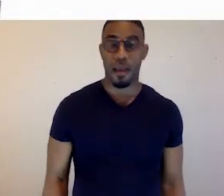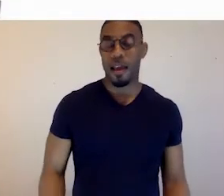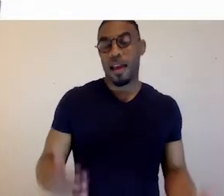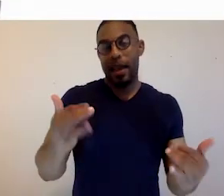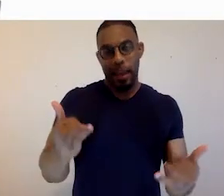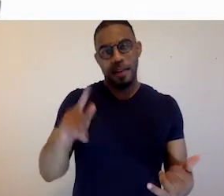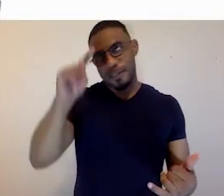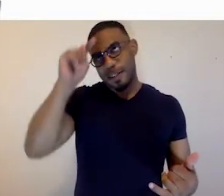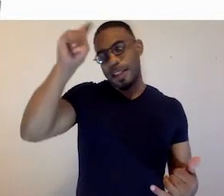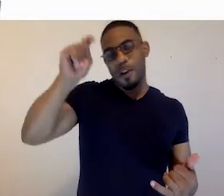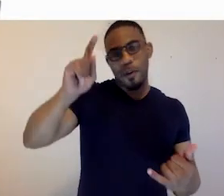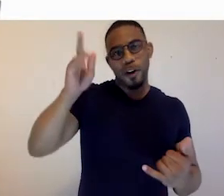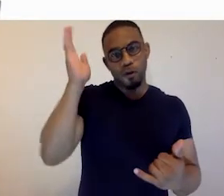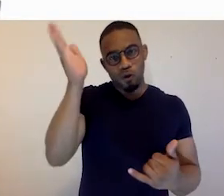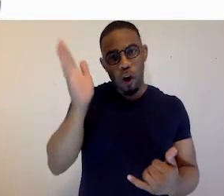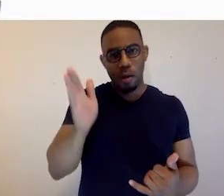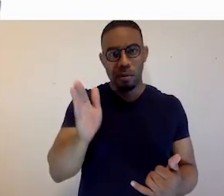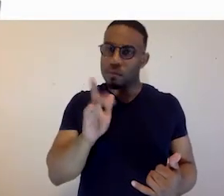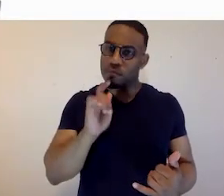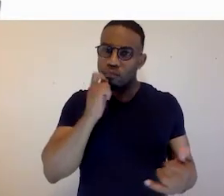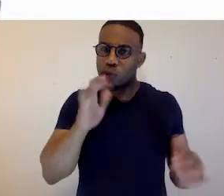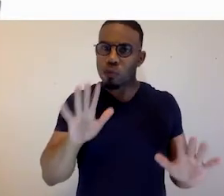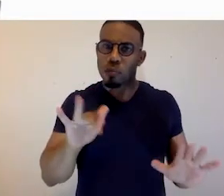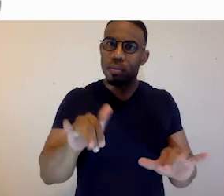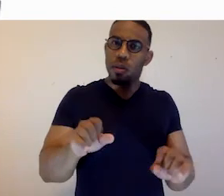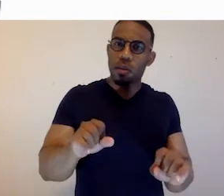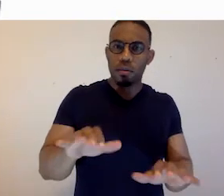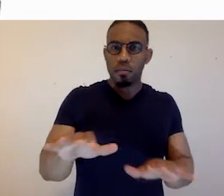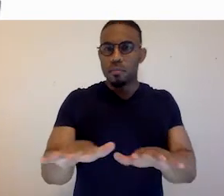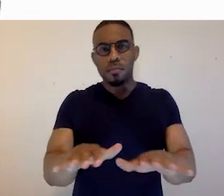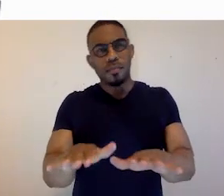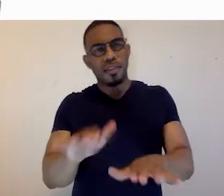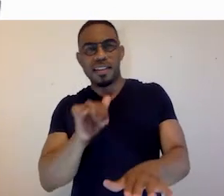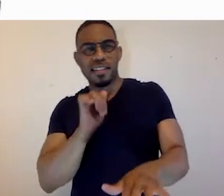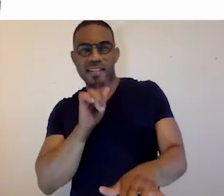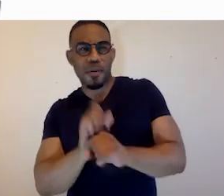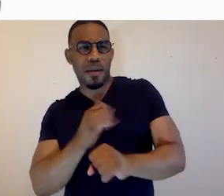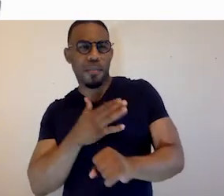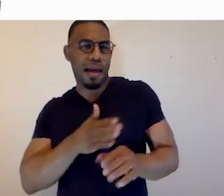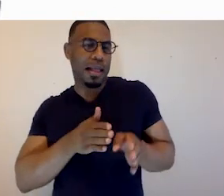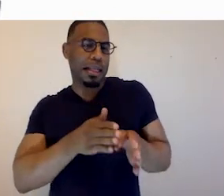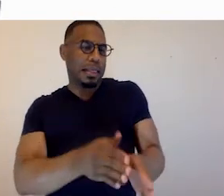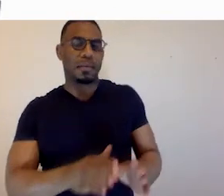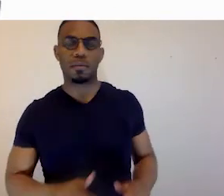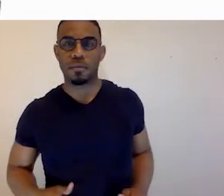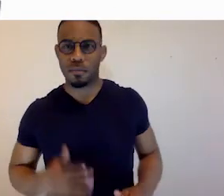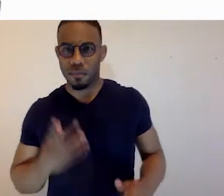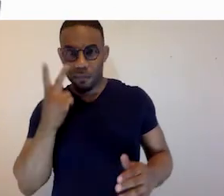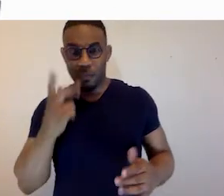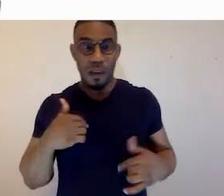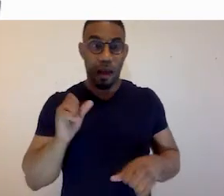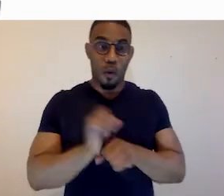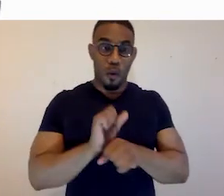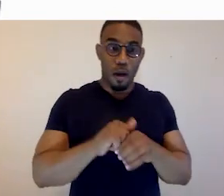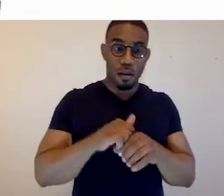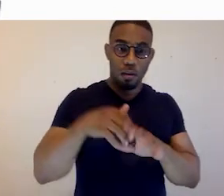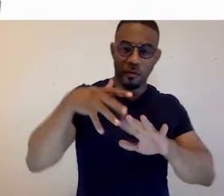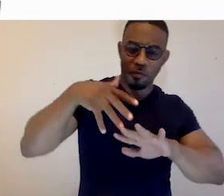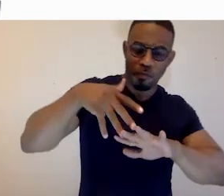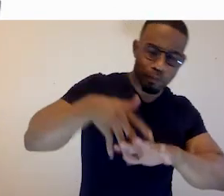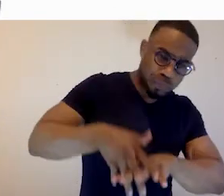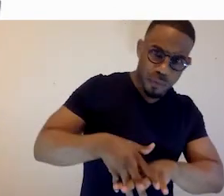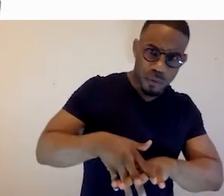Now, theoretical talks are cool and all, but that's not really my lane. You see, I work in the